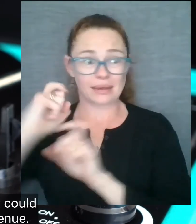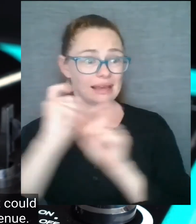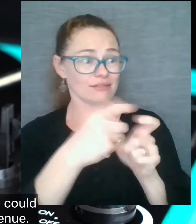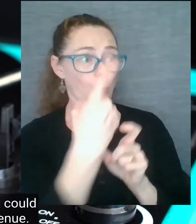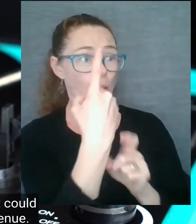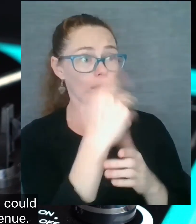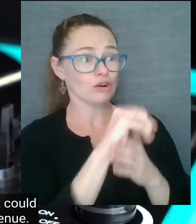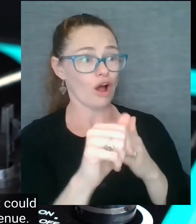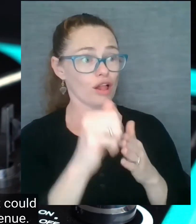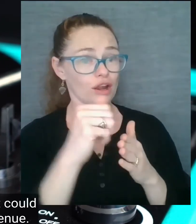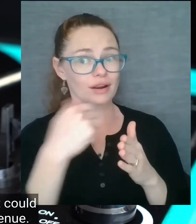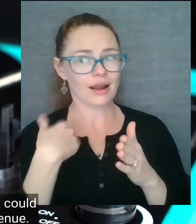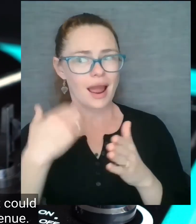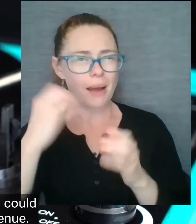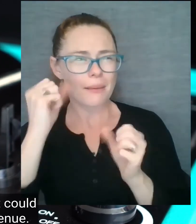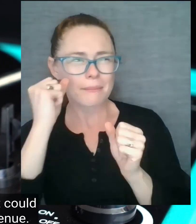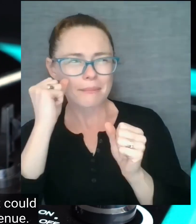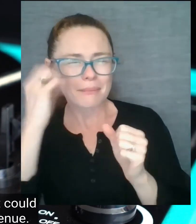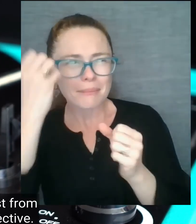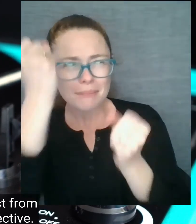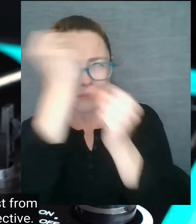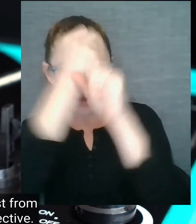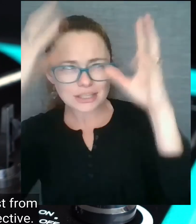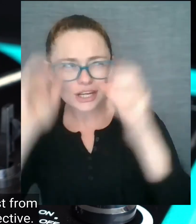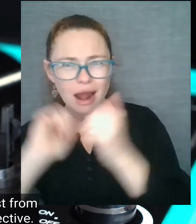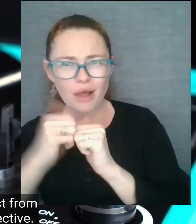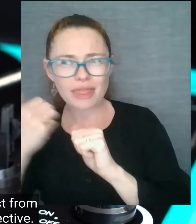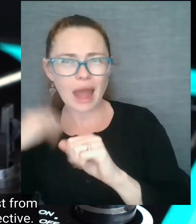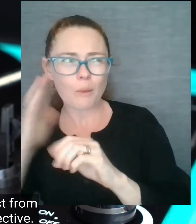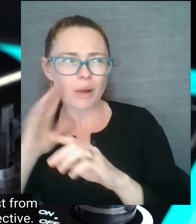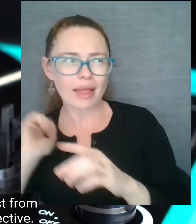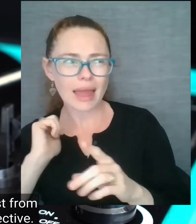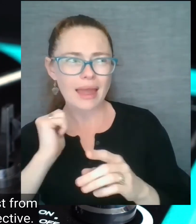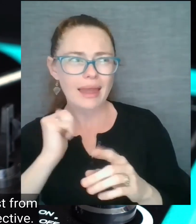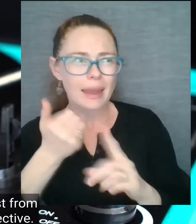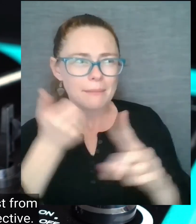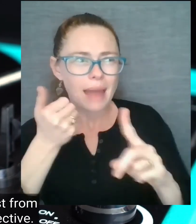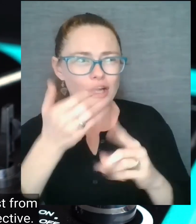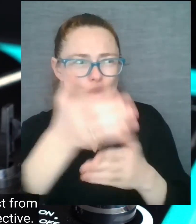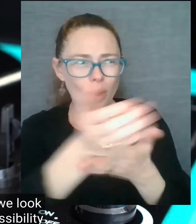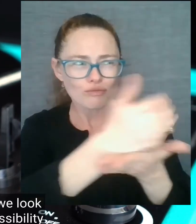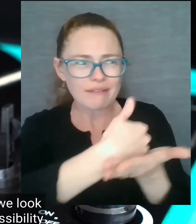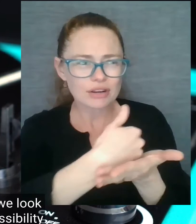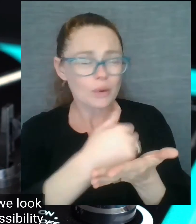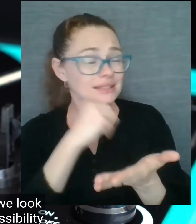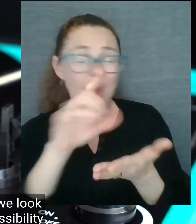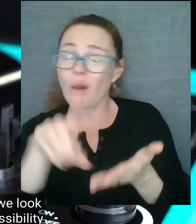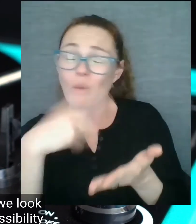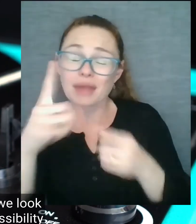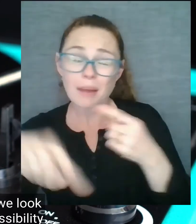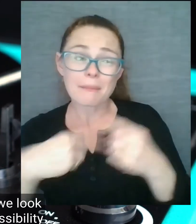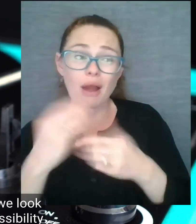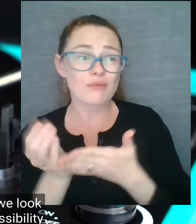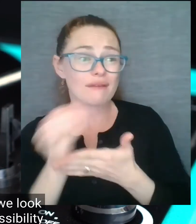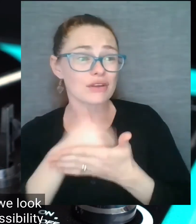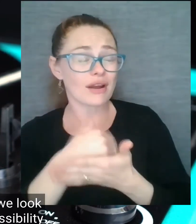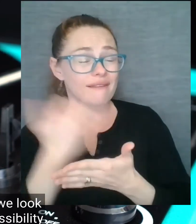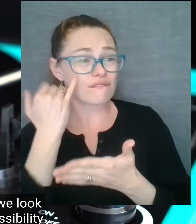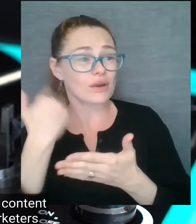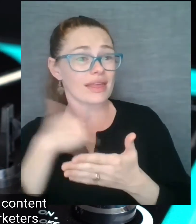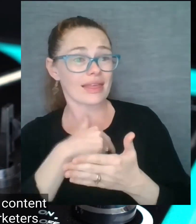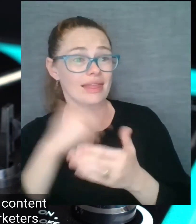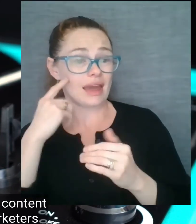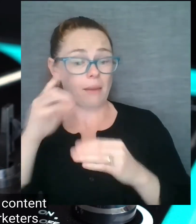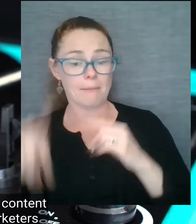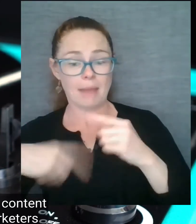could impact your revenue. So, but it's not just from a revenue perspective. I mean, even if we look at things like